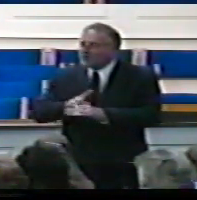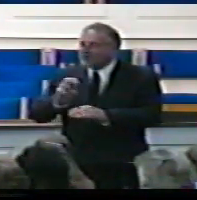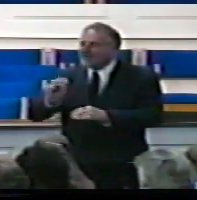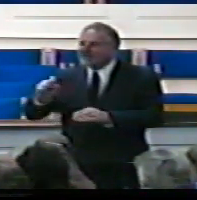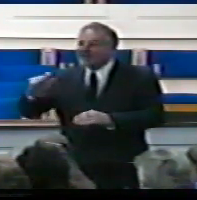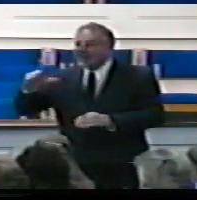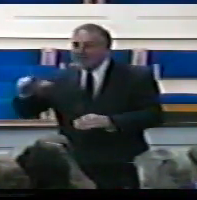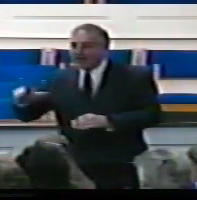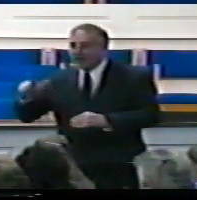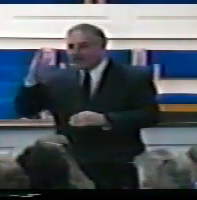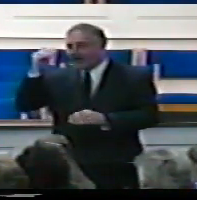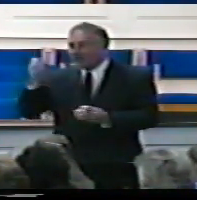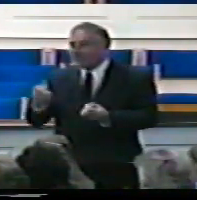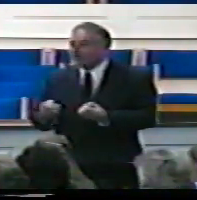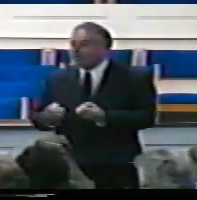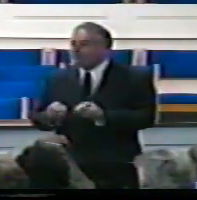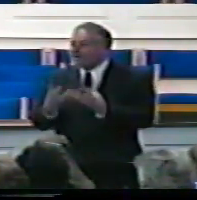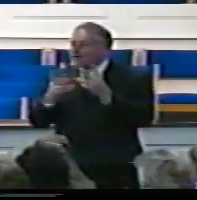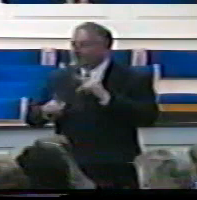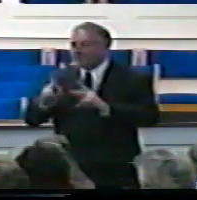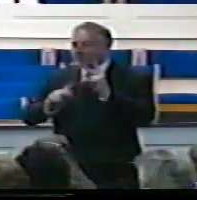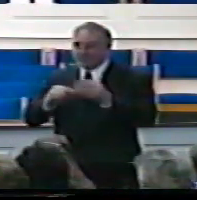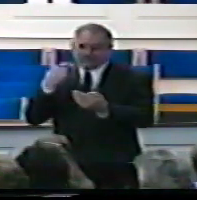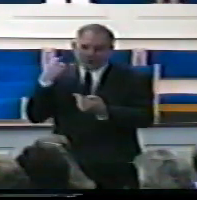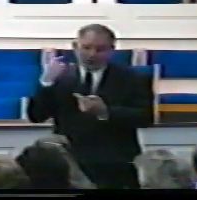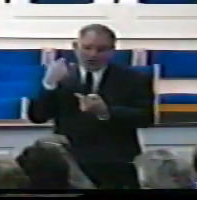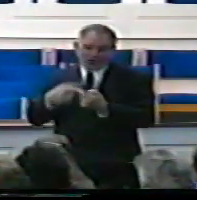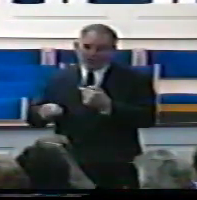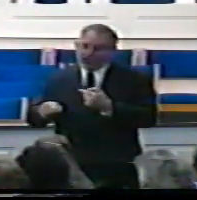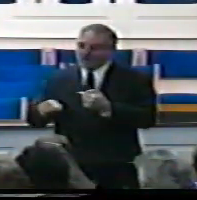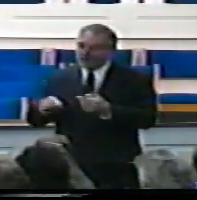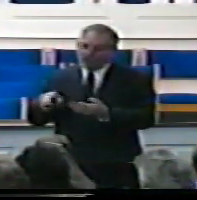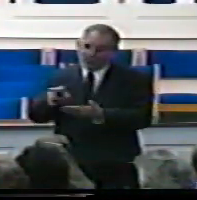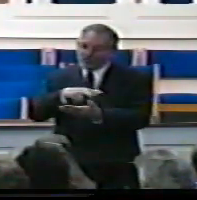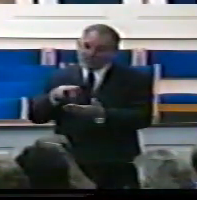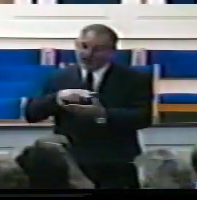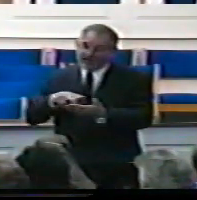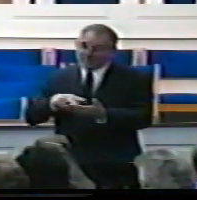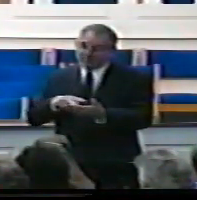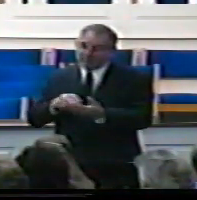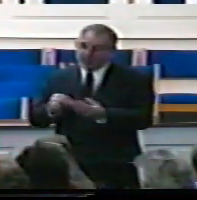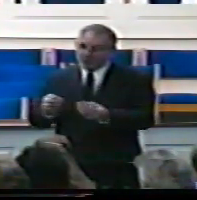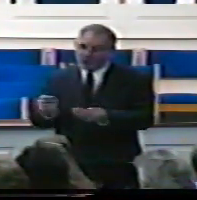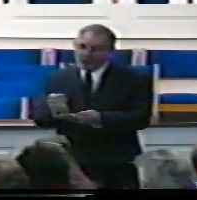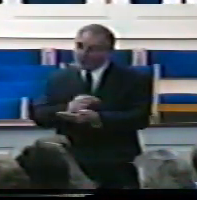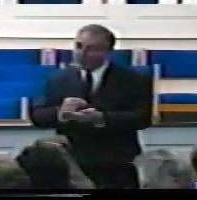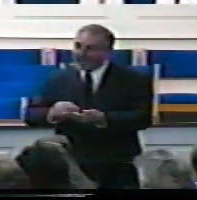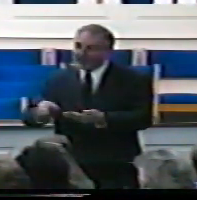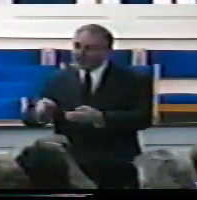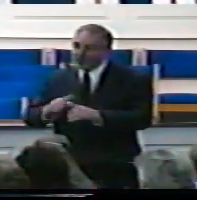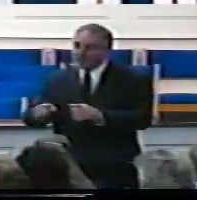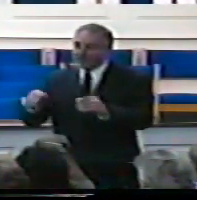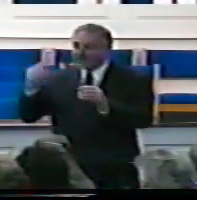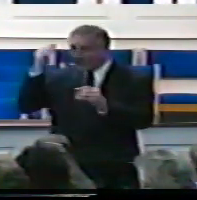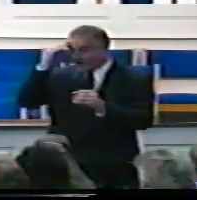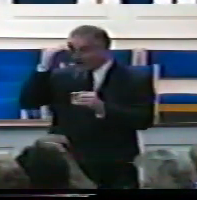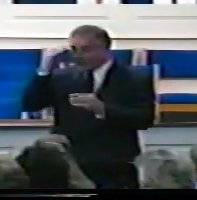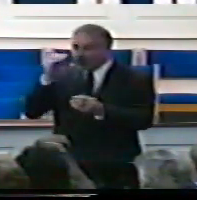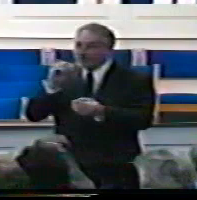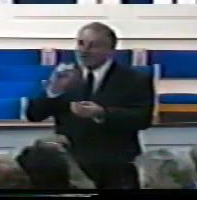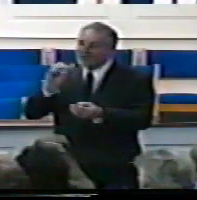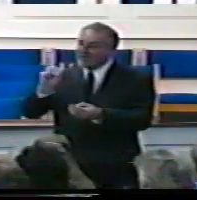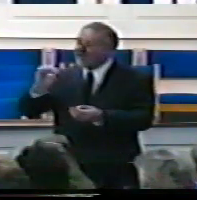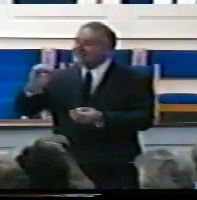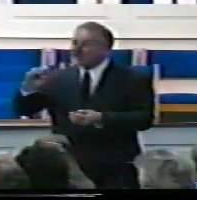that day couldn't read or write, but they could recognize a seal. You put that seal on something, and they